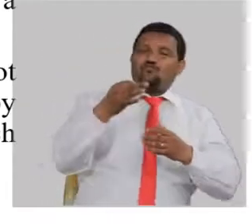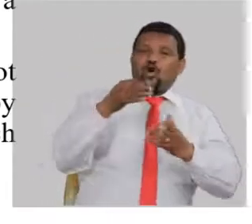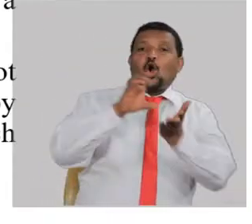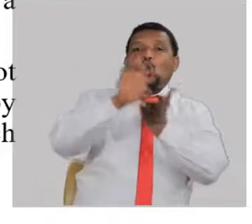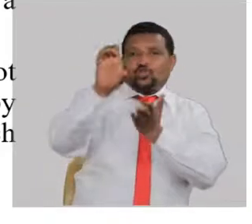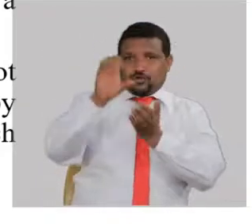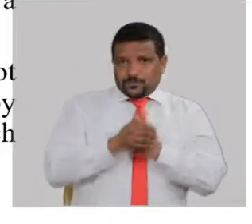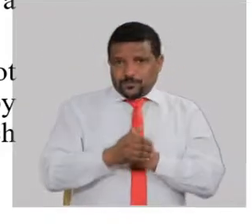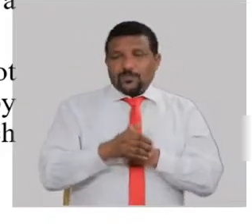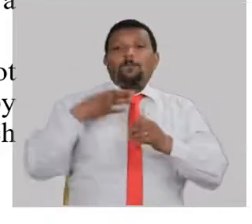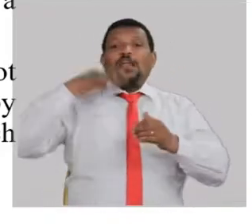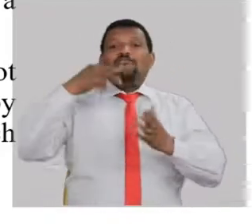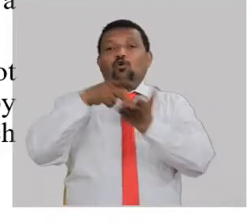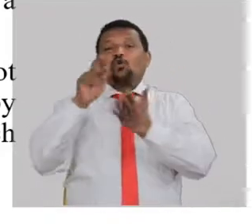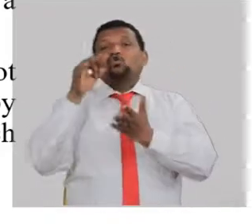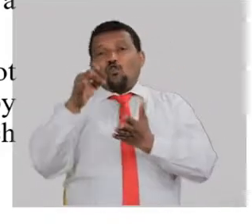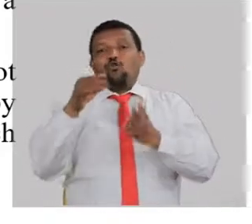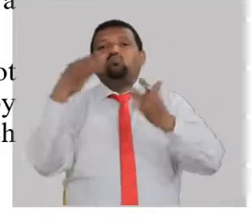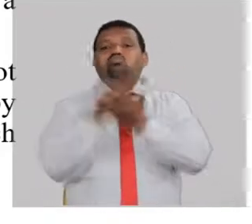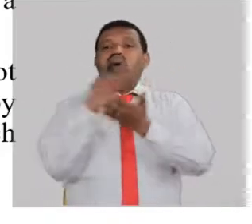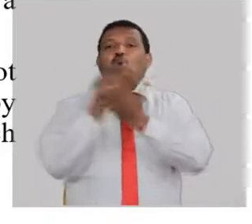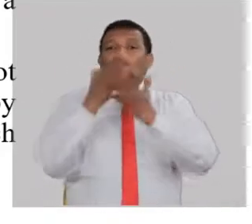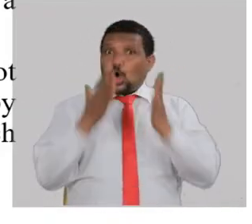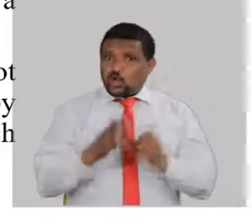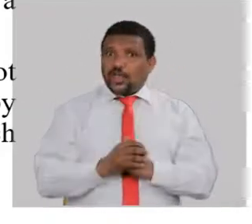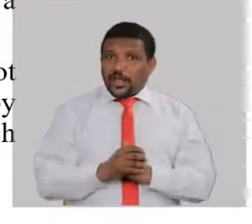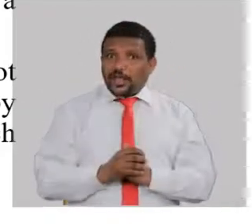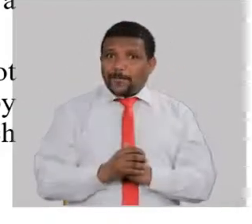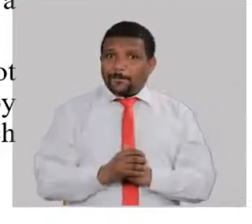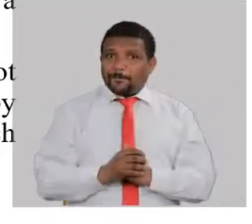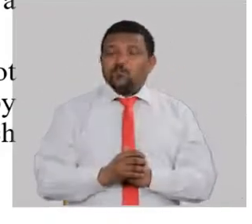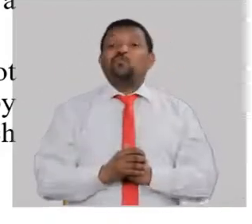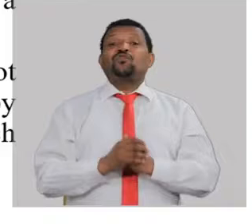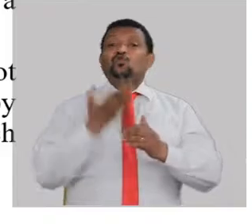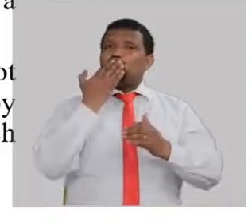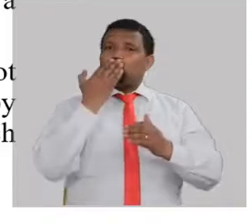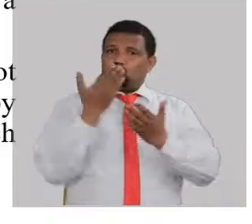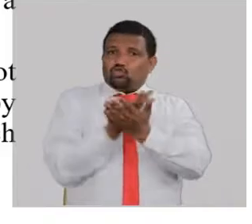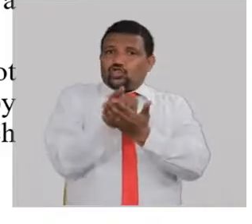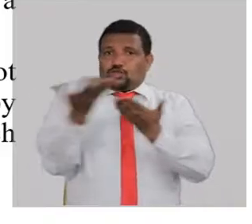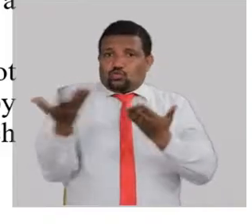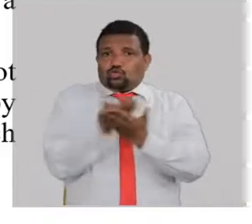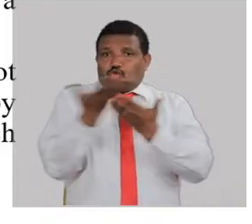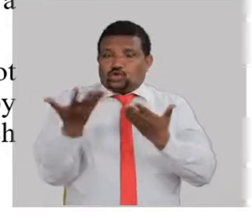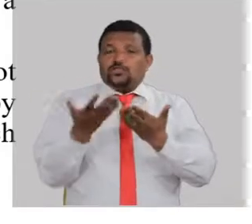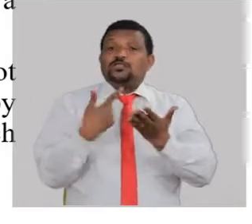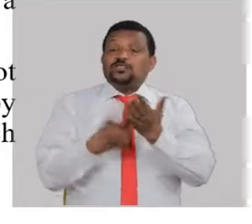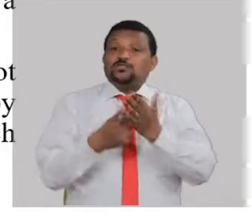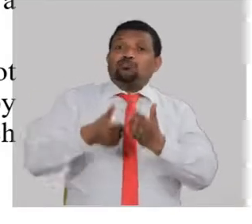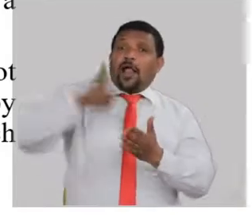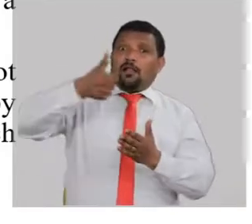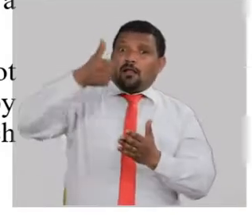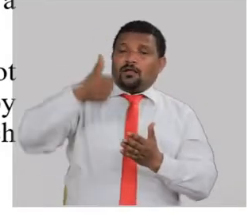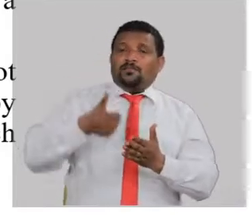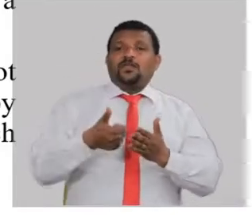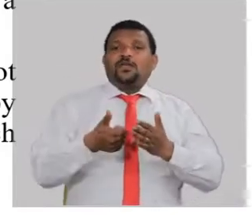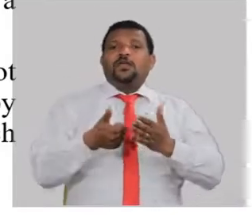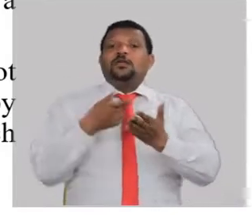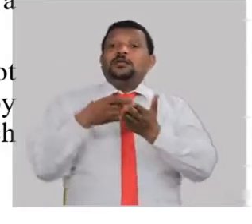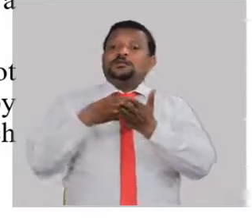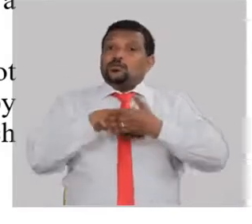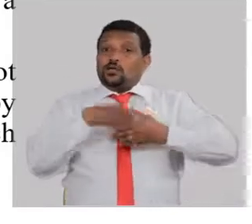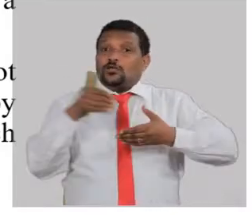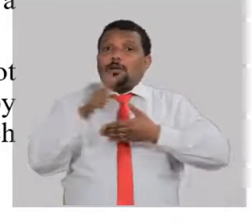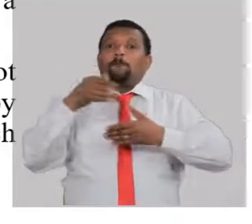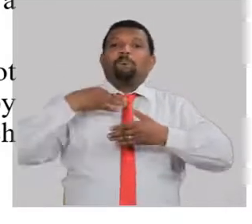cost is the cost of producing a good, and it is mainly incurred